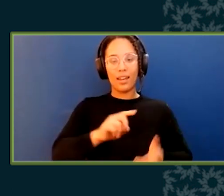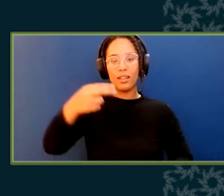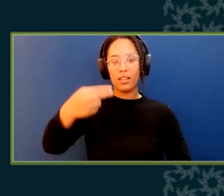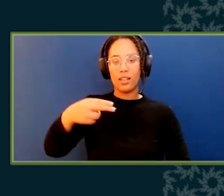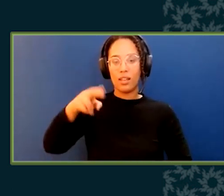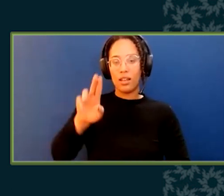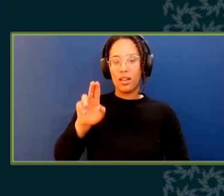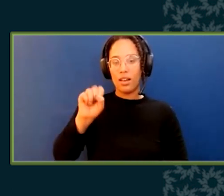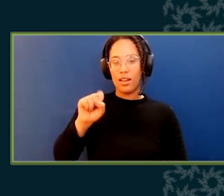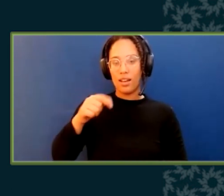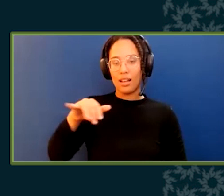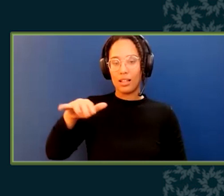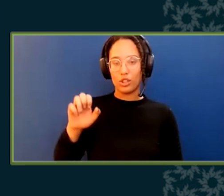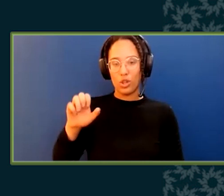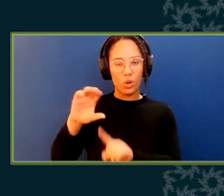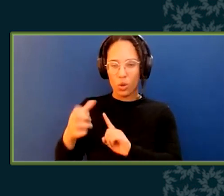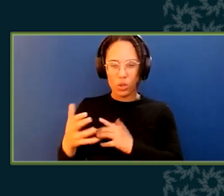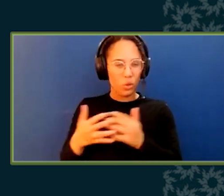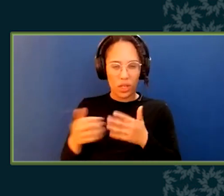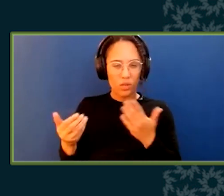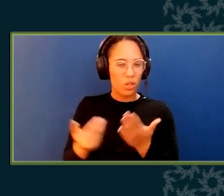phrase is that is going out there.